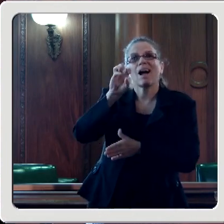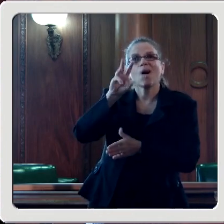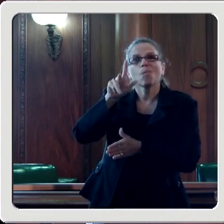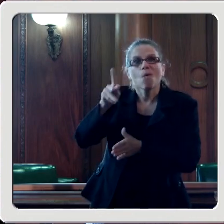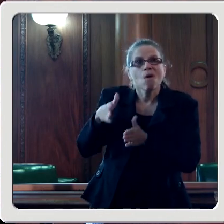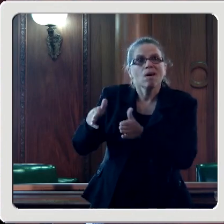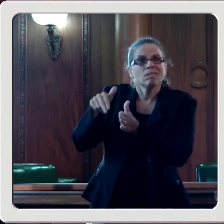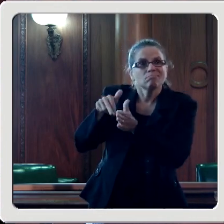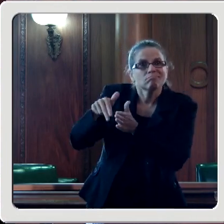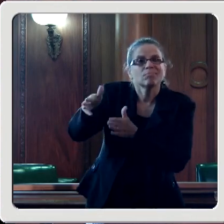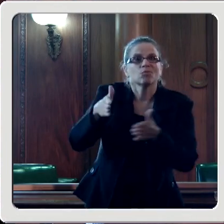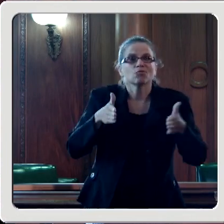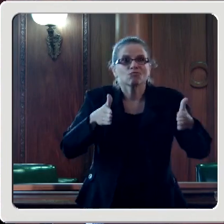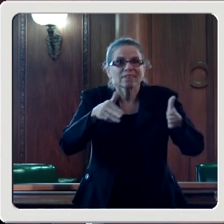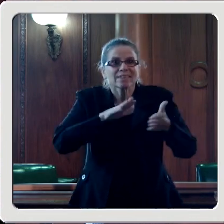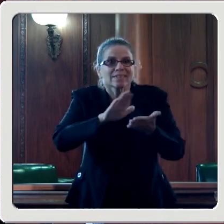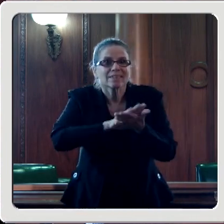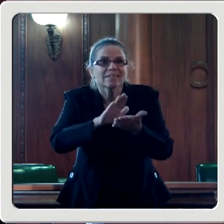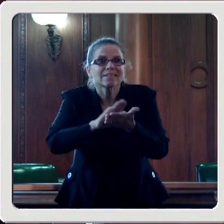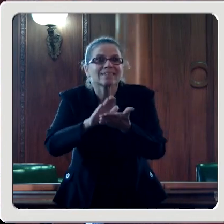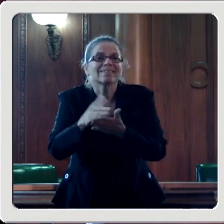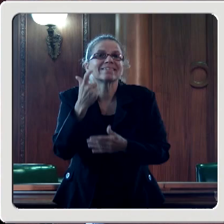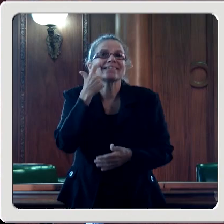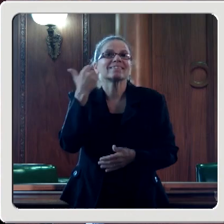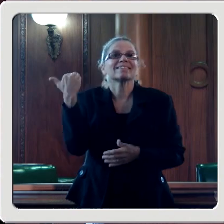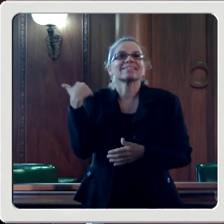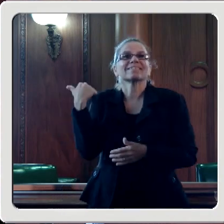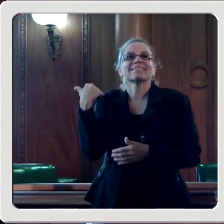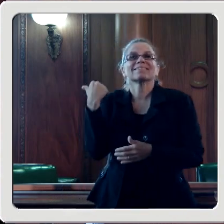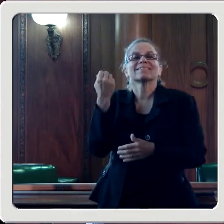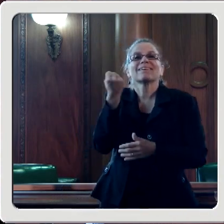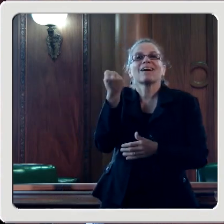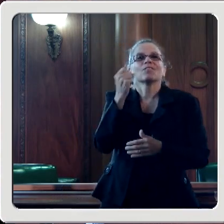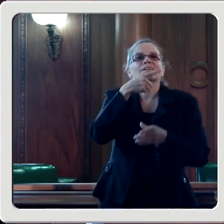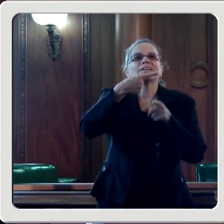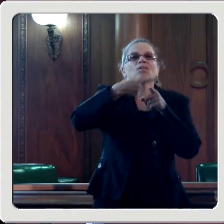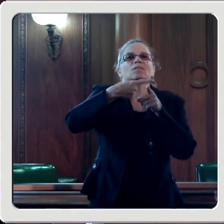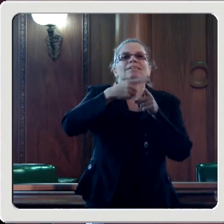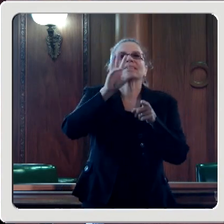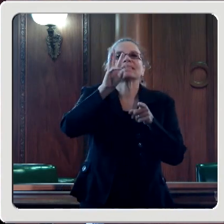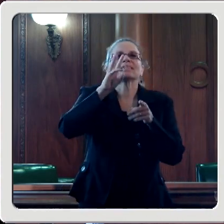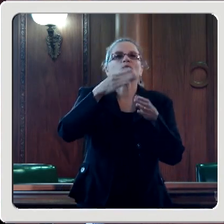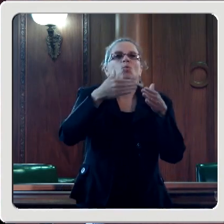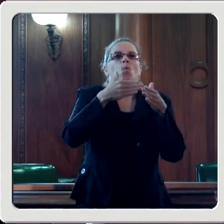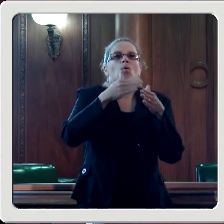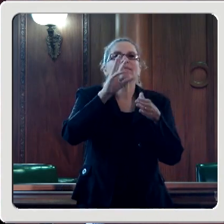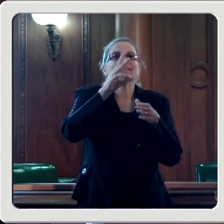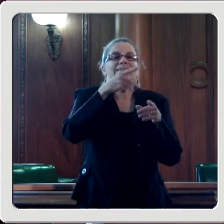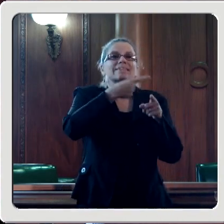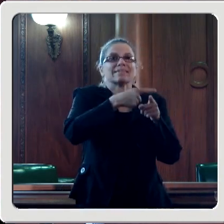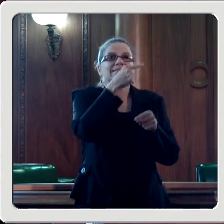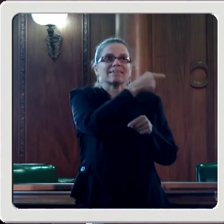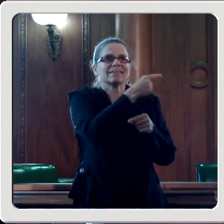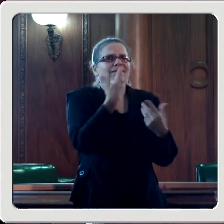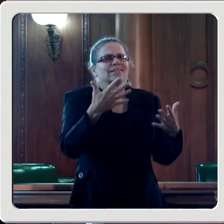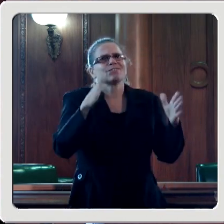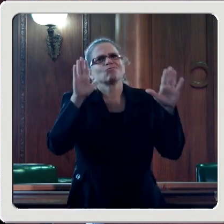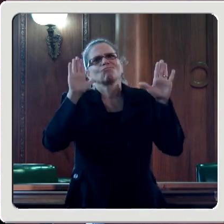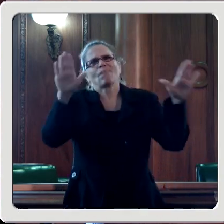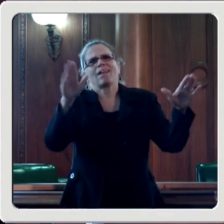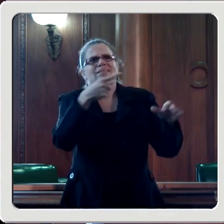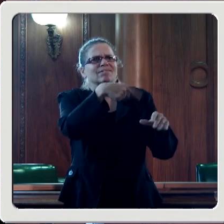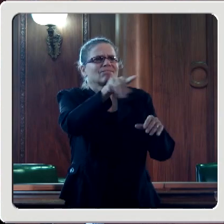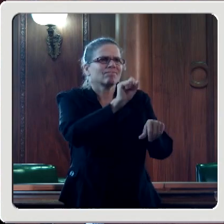Corners Saturday, and that roundabout is looking fantastic, and the Ruth Elizabeth Park by across